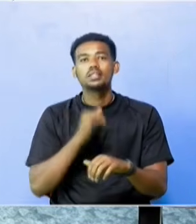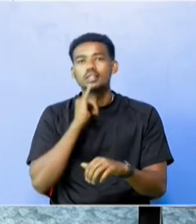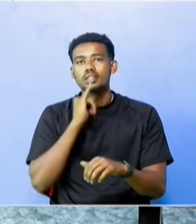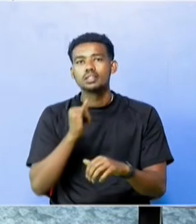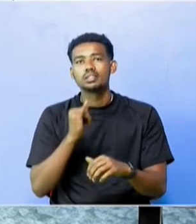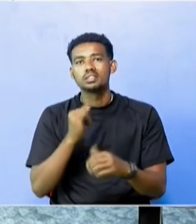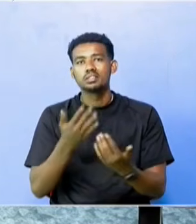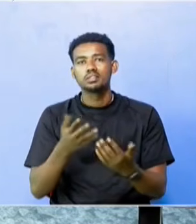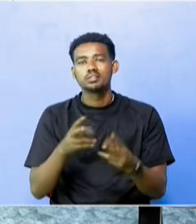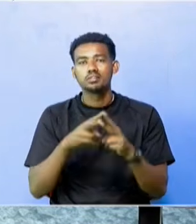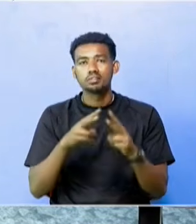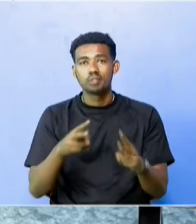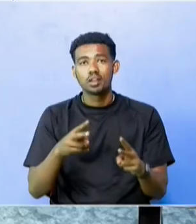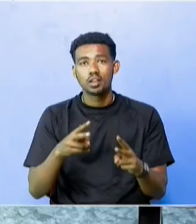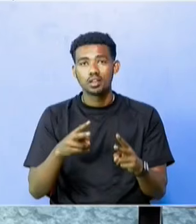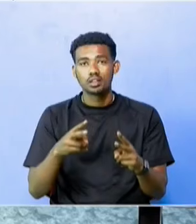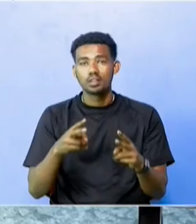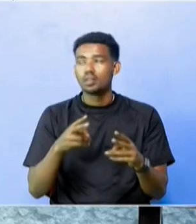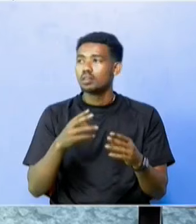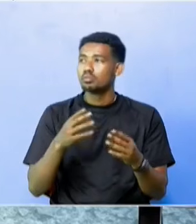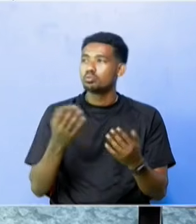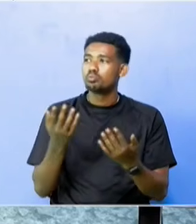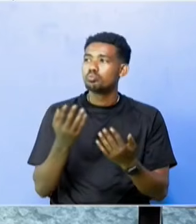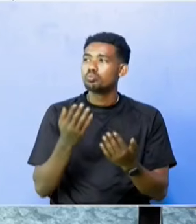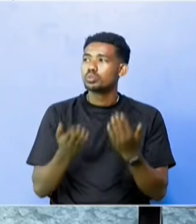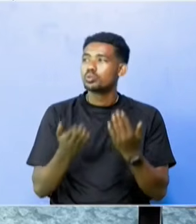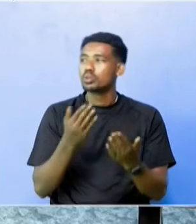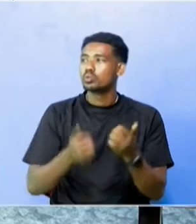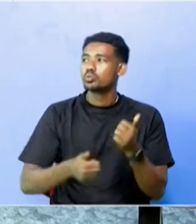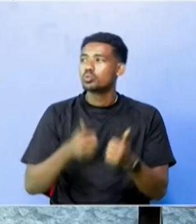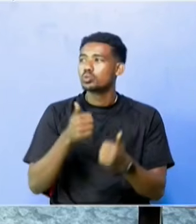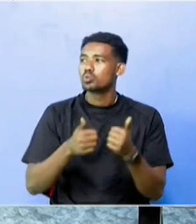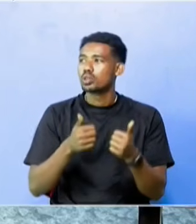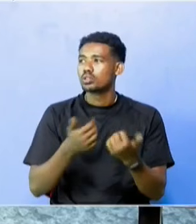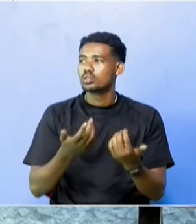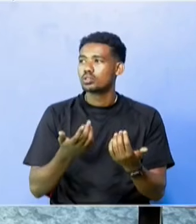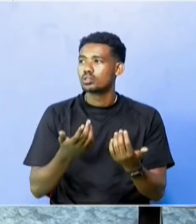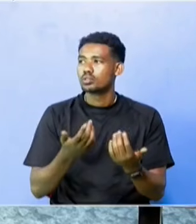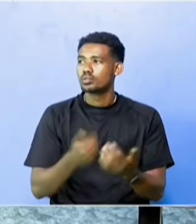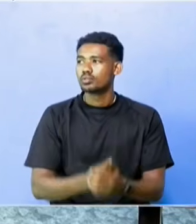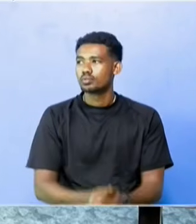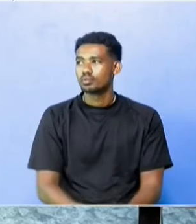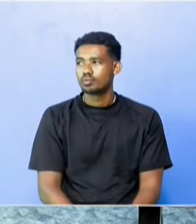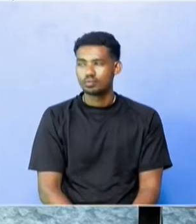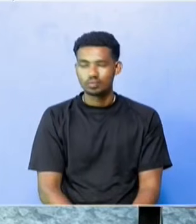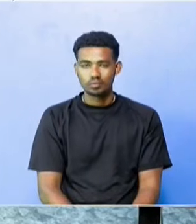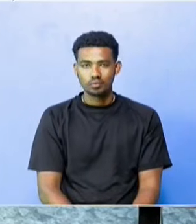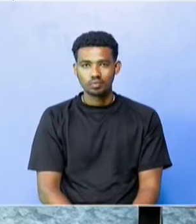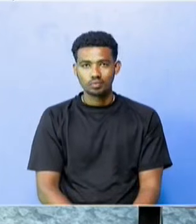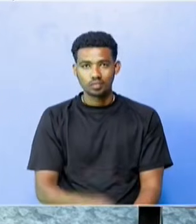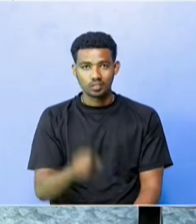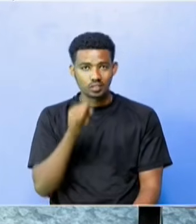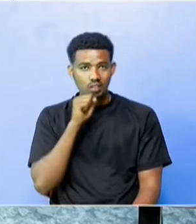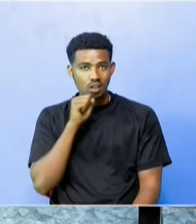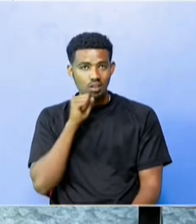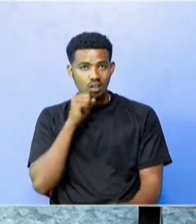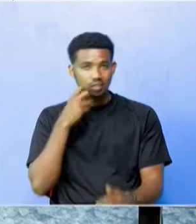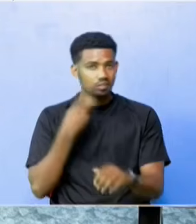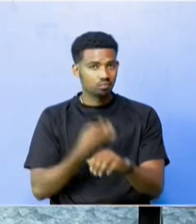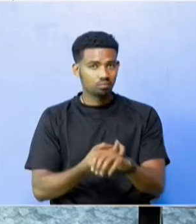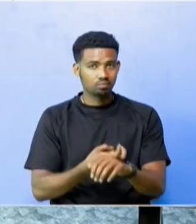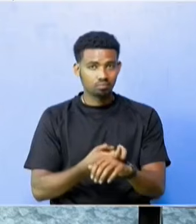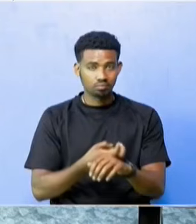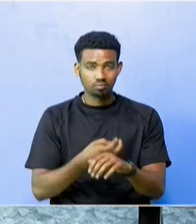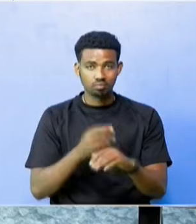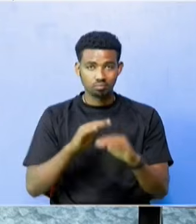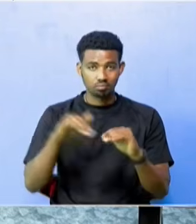heavy between Saada and Abel? It is Saada. Yes? It